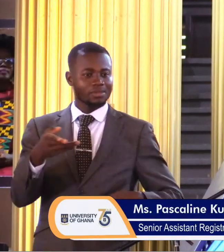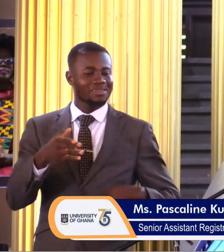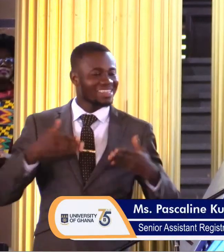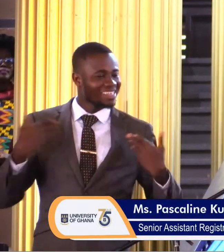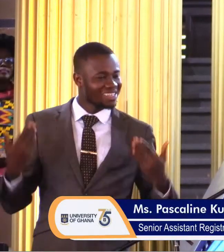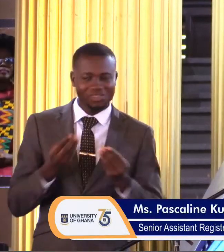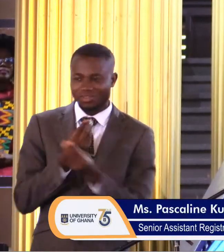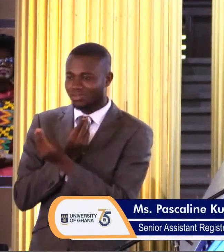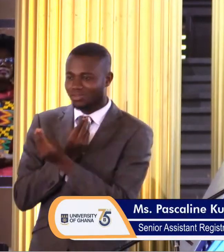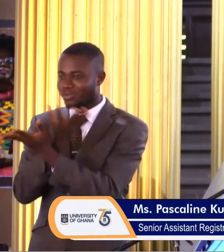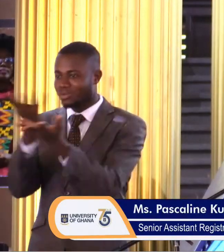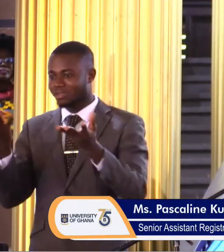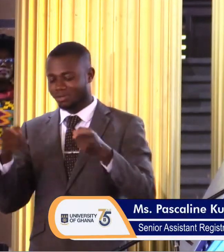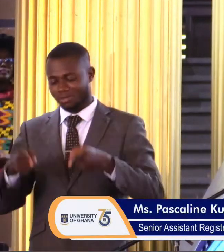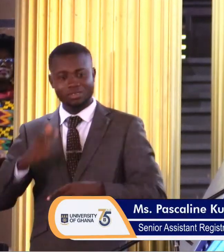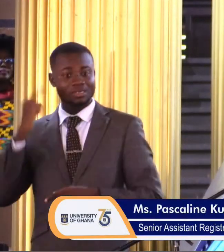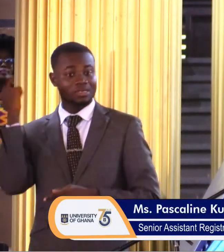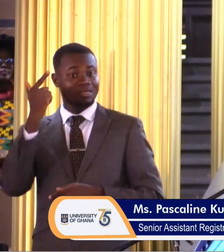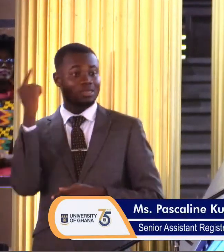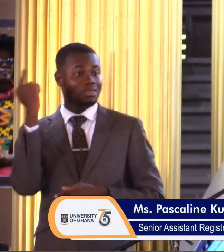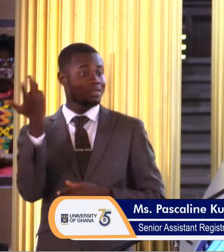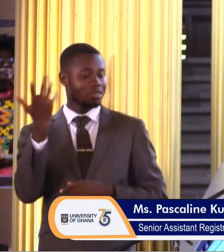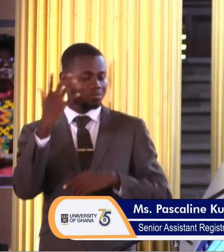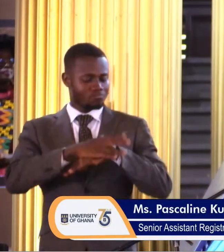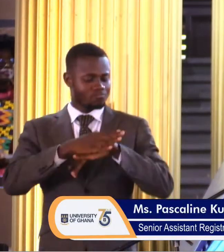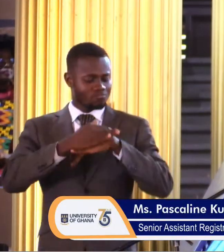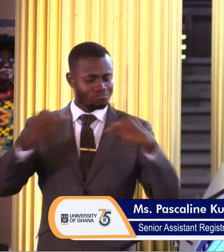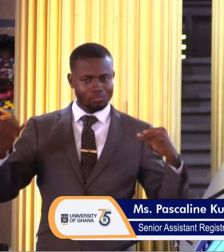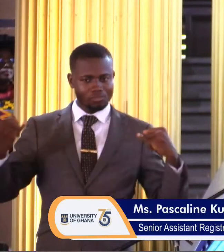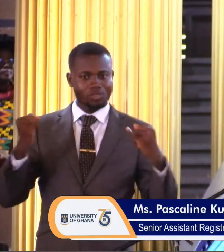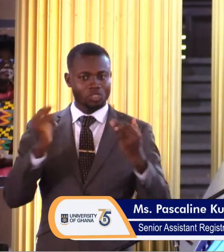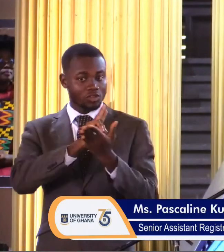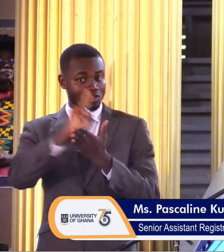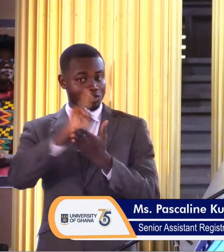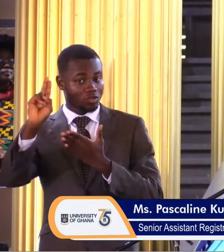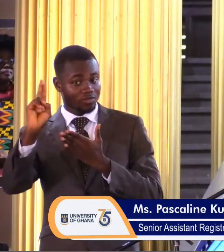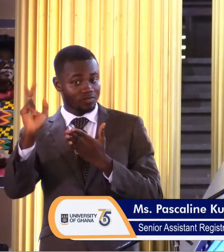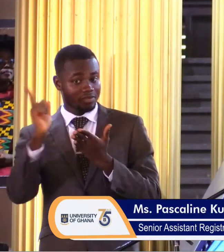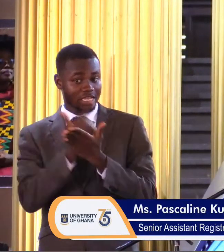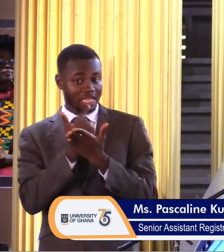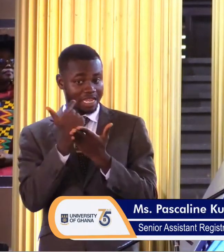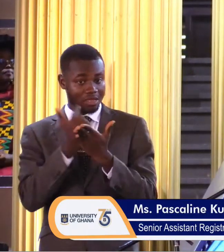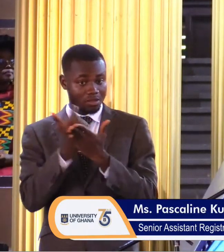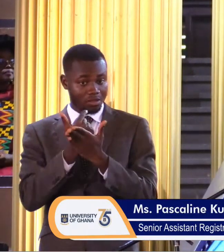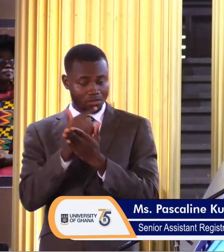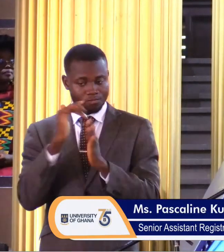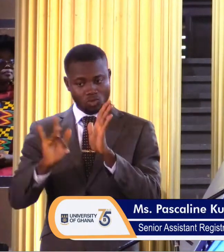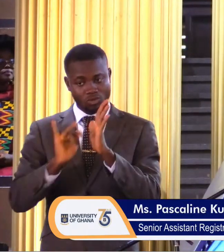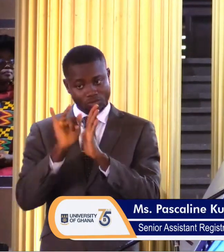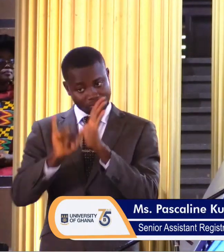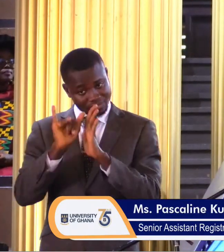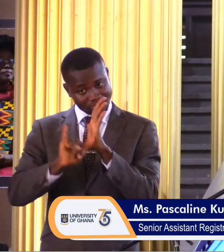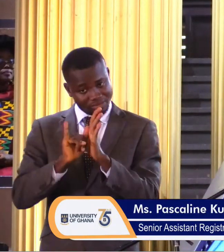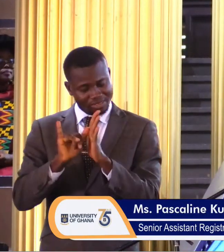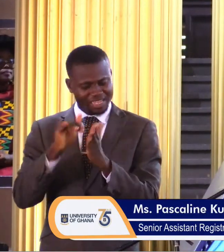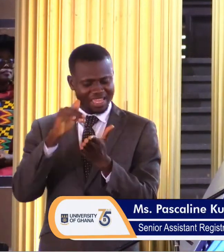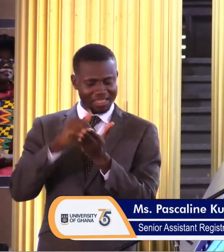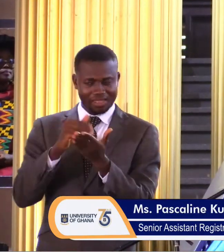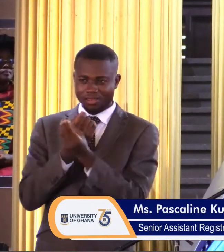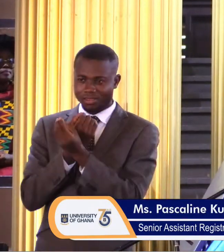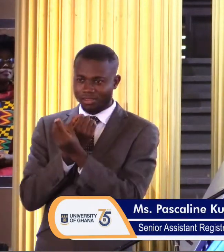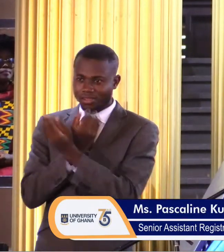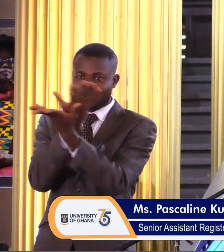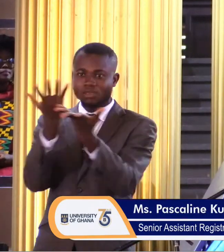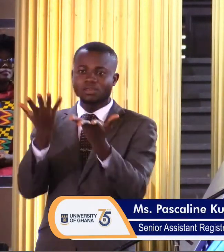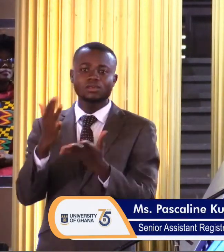that this lecture is live on the University of Ghana's YouTube and Facebook channels. I would also like to announce that